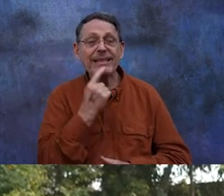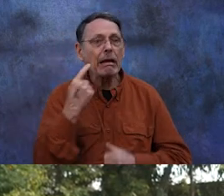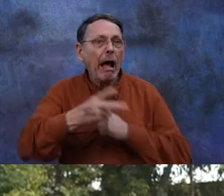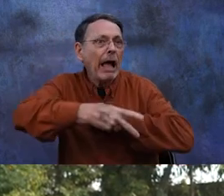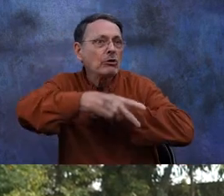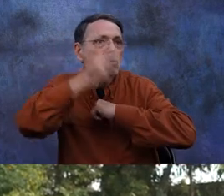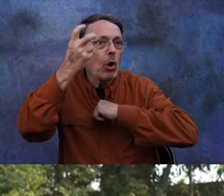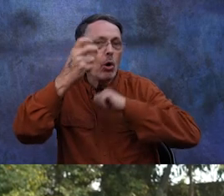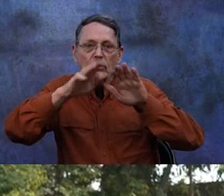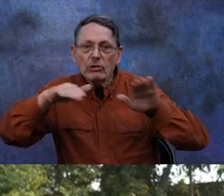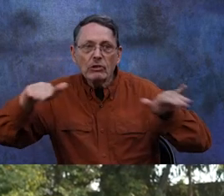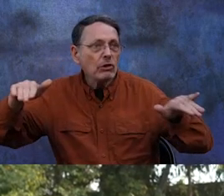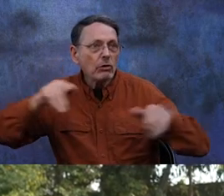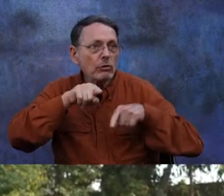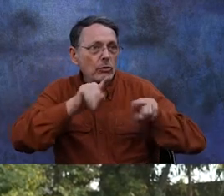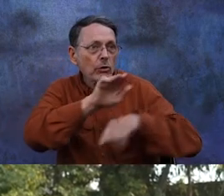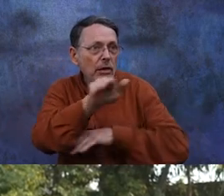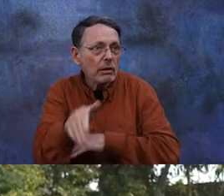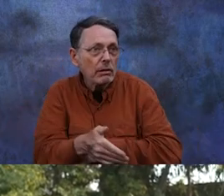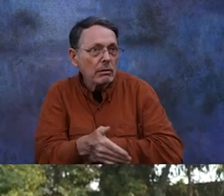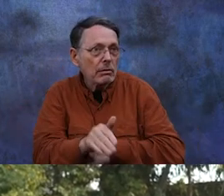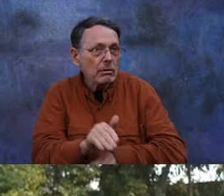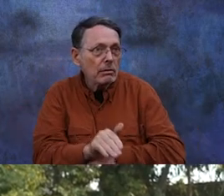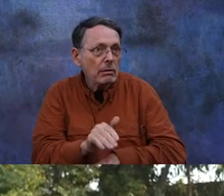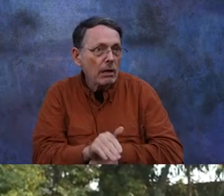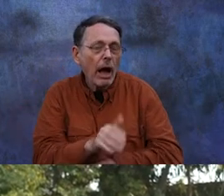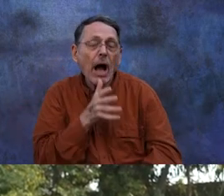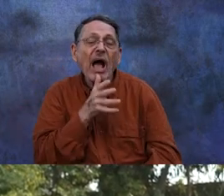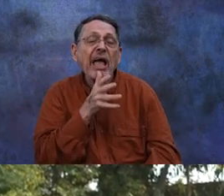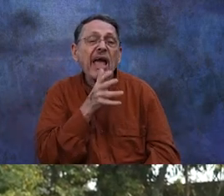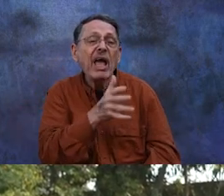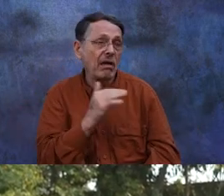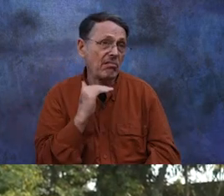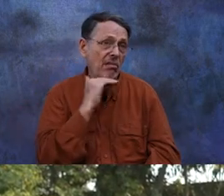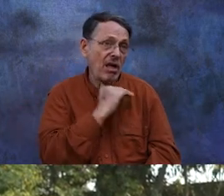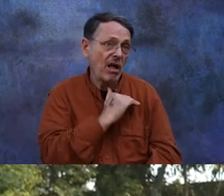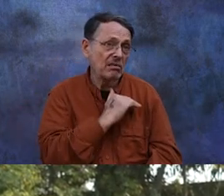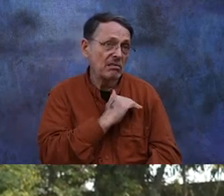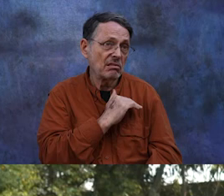children away in the night. I hate lies.